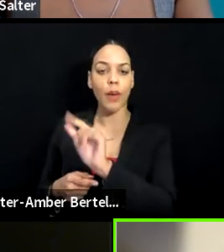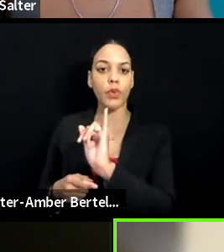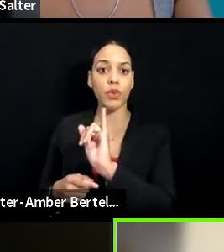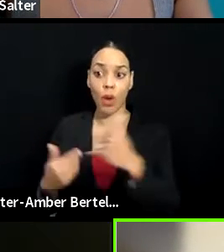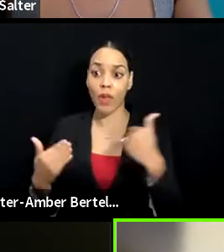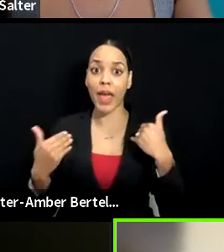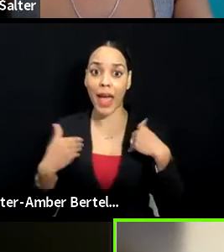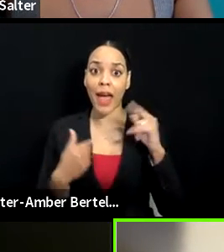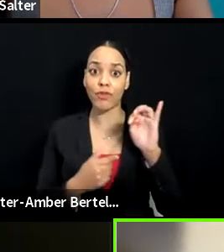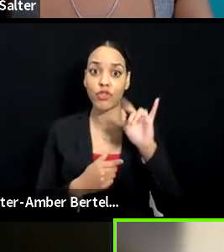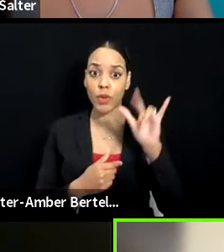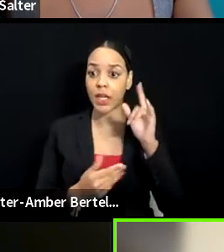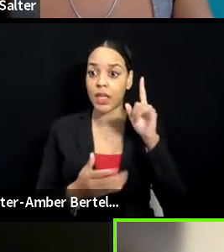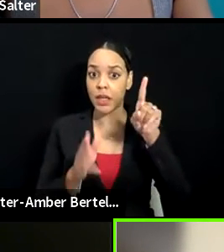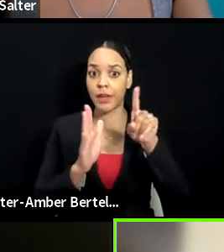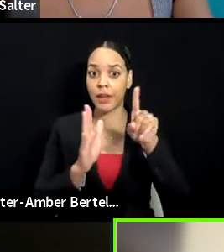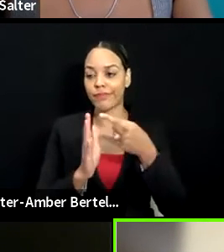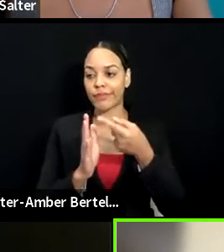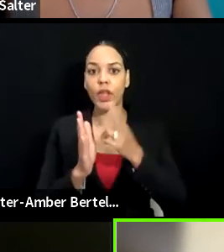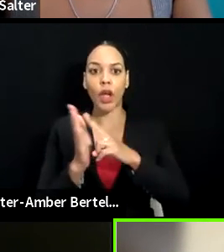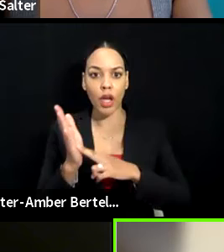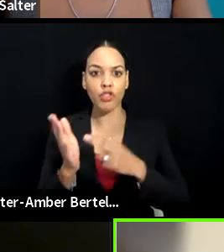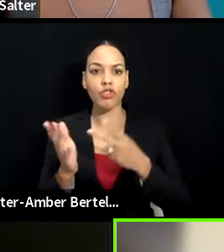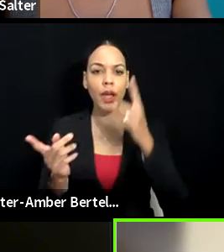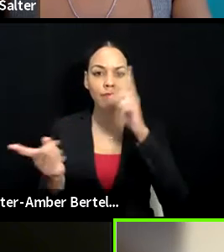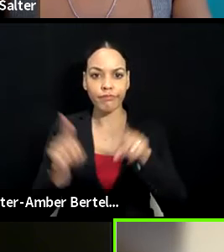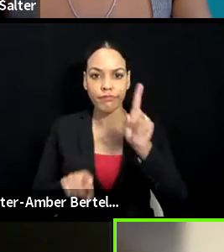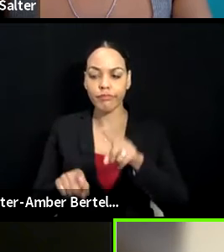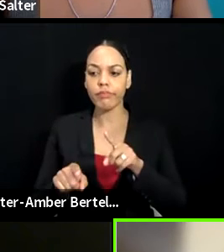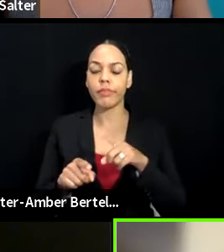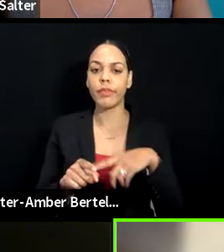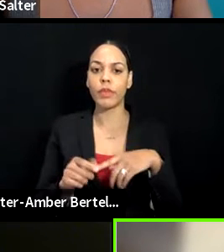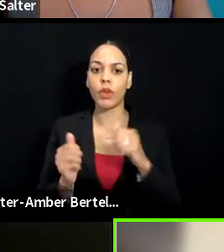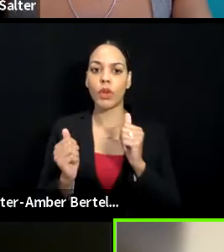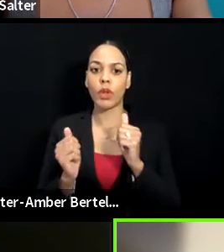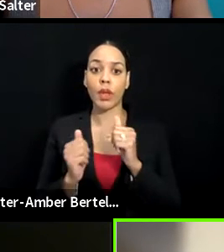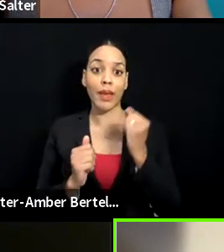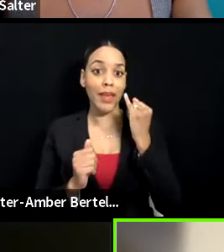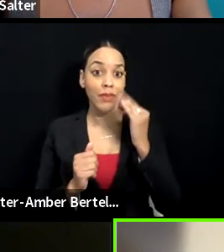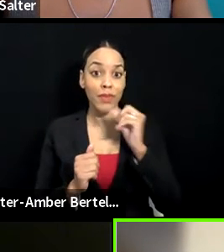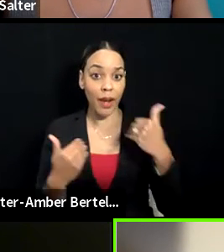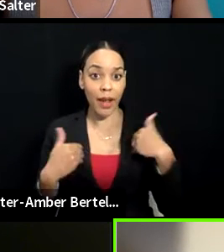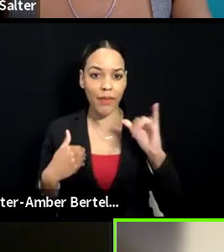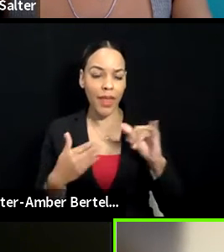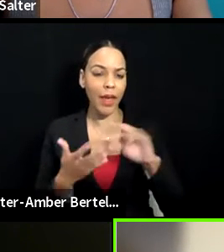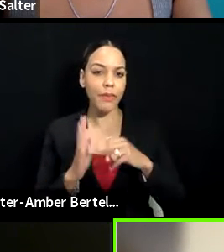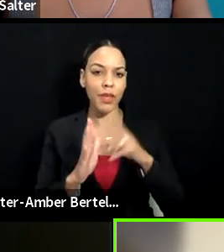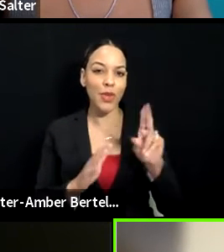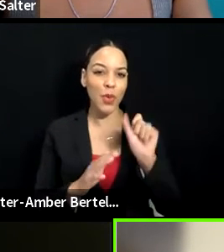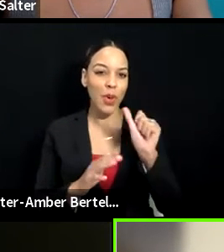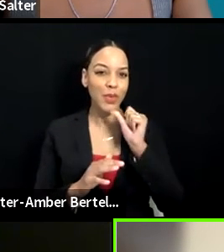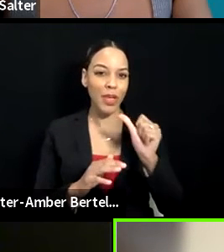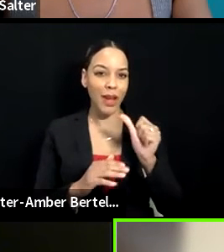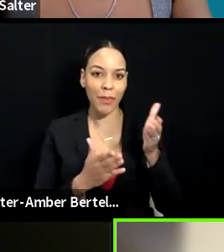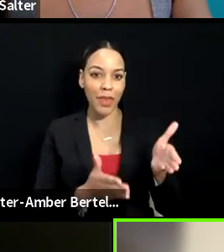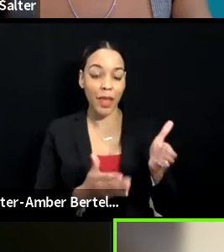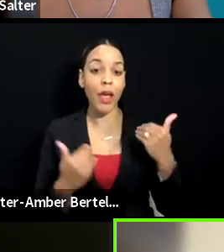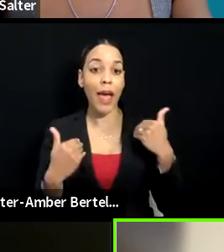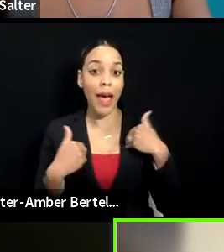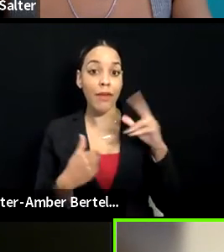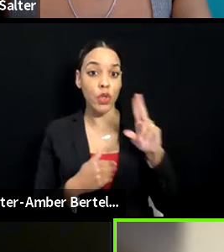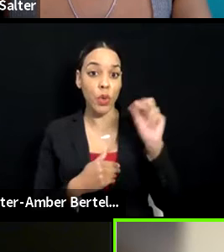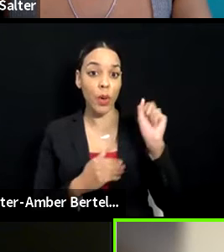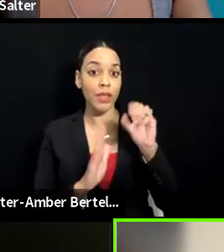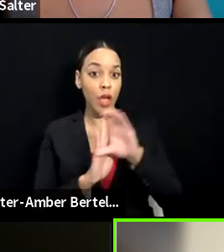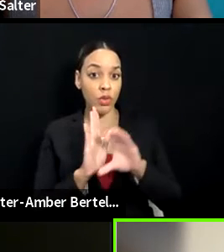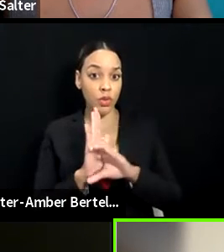that the United States signed with tribal nations promising the funding of our tribal governments, the United States wouldn't exist. So there's a duty in the US Constitution just to do that.